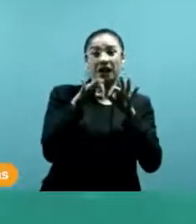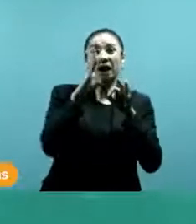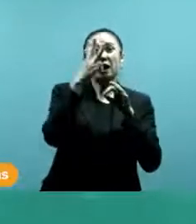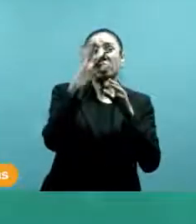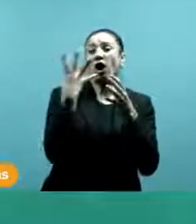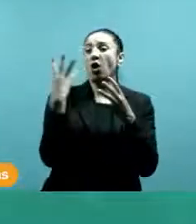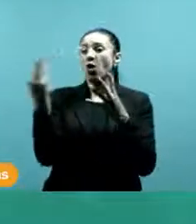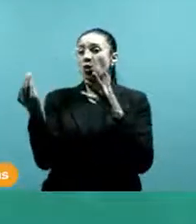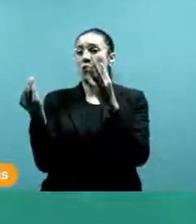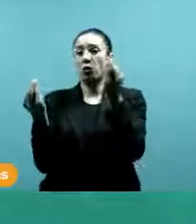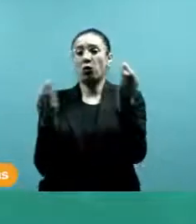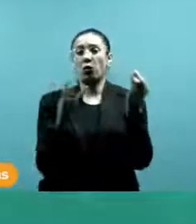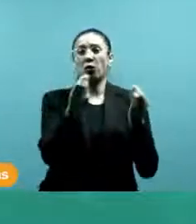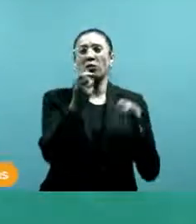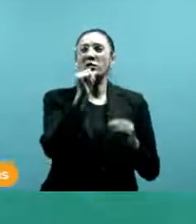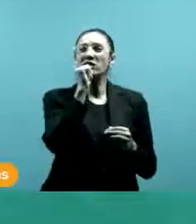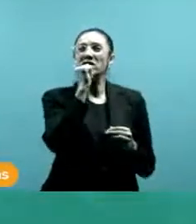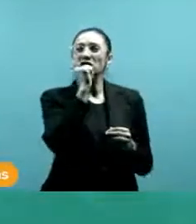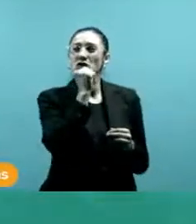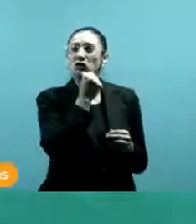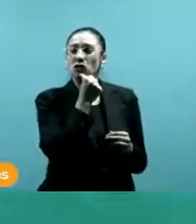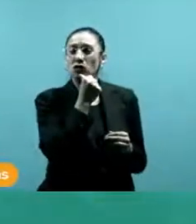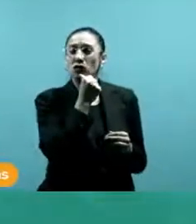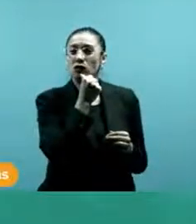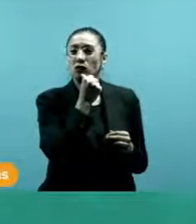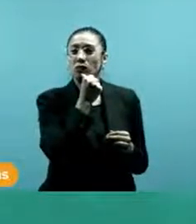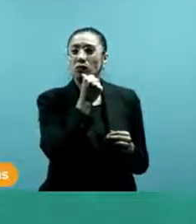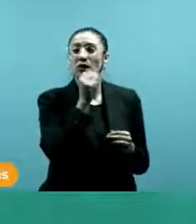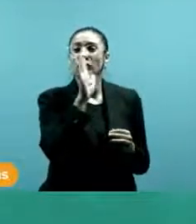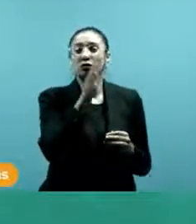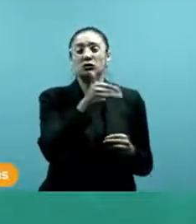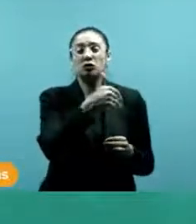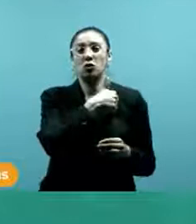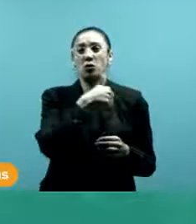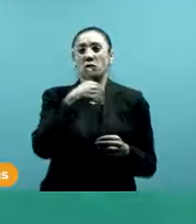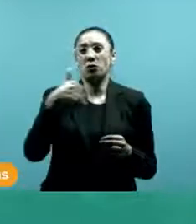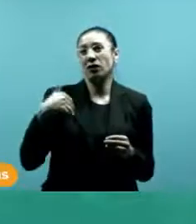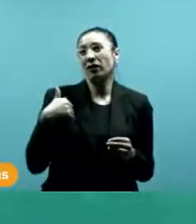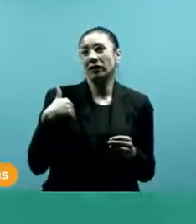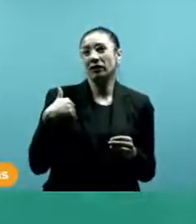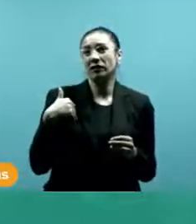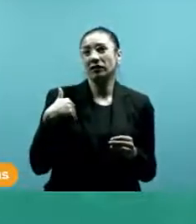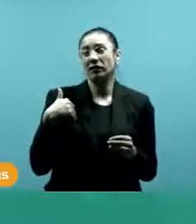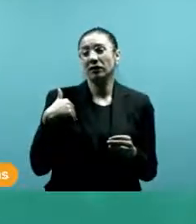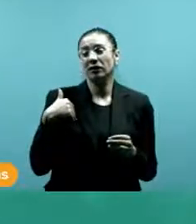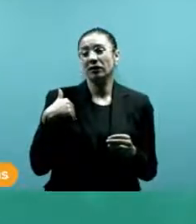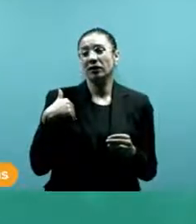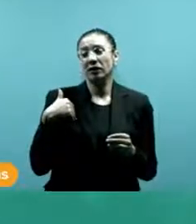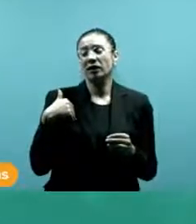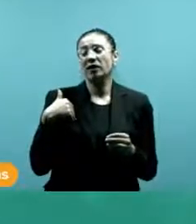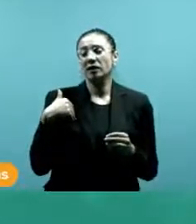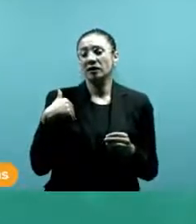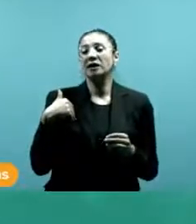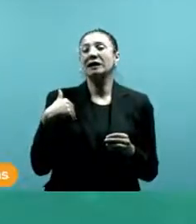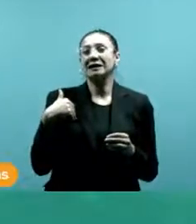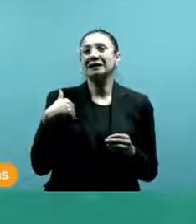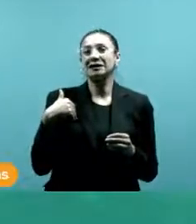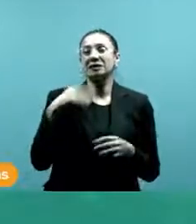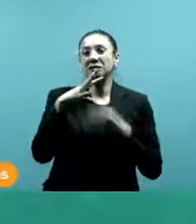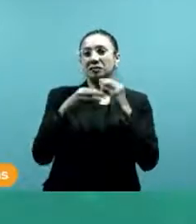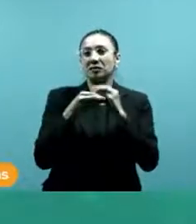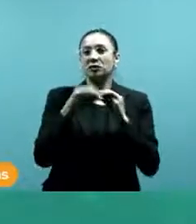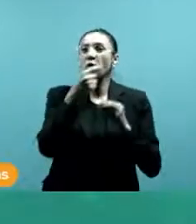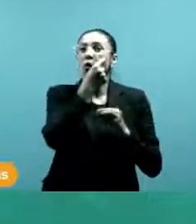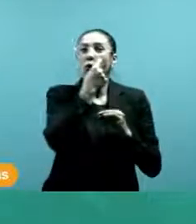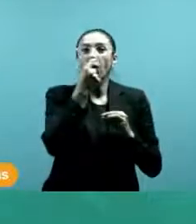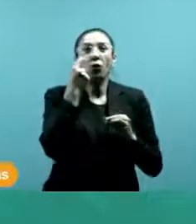víctimas, Polish people. Pueblo polaco. I mentioned the Jews. También mencioné a los judíos. And Soviet